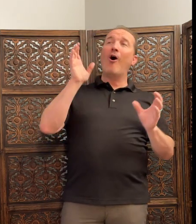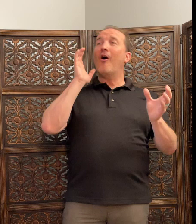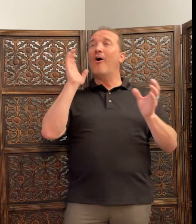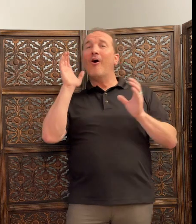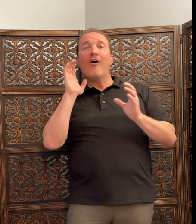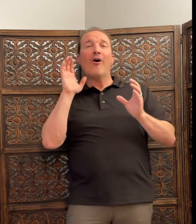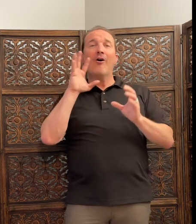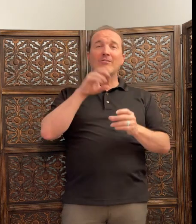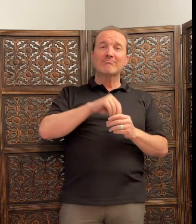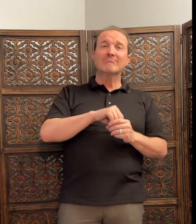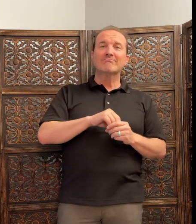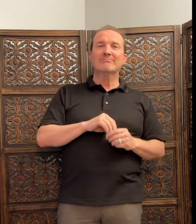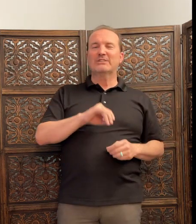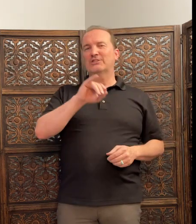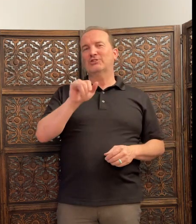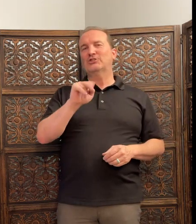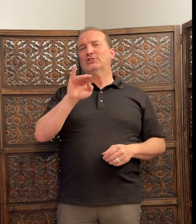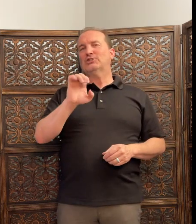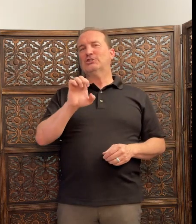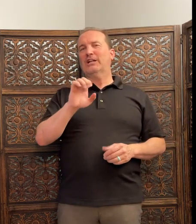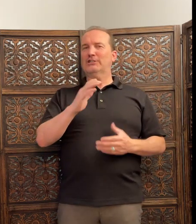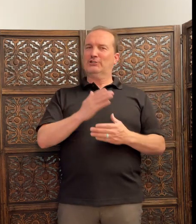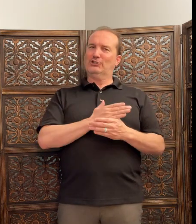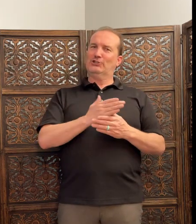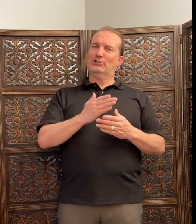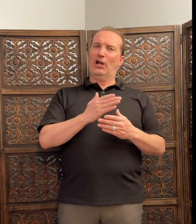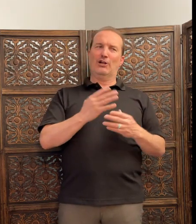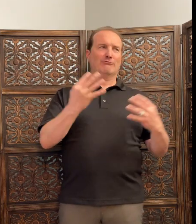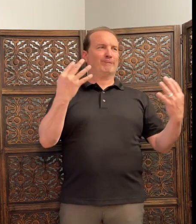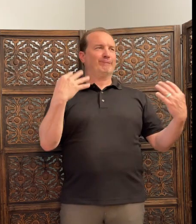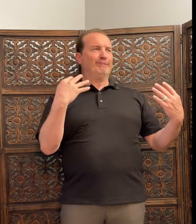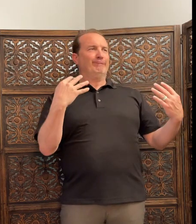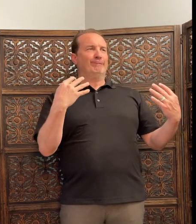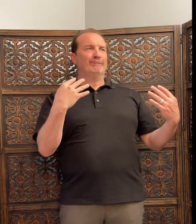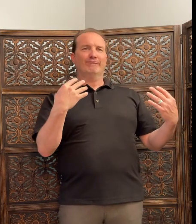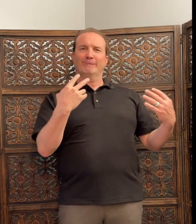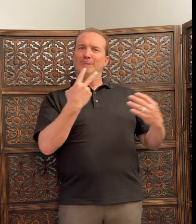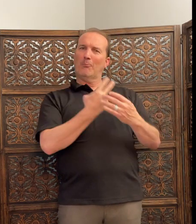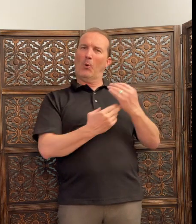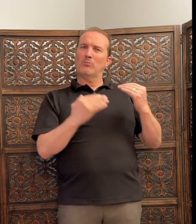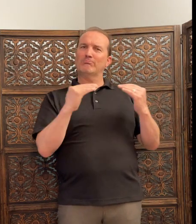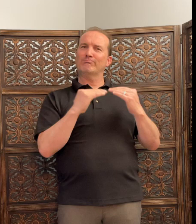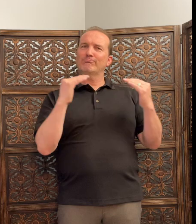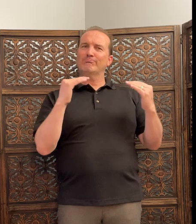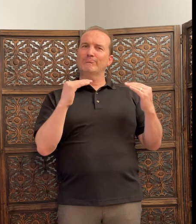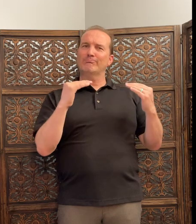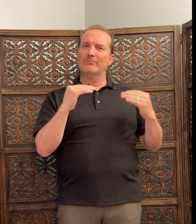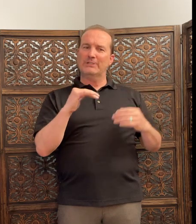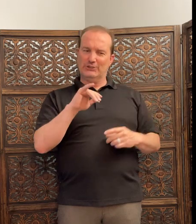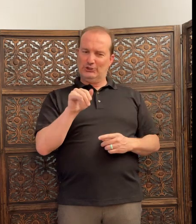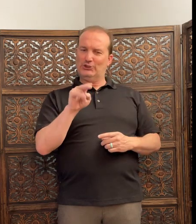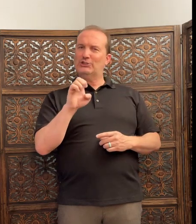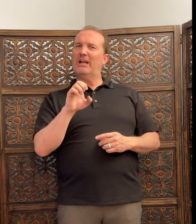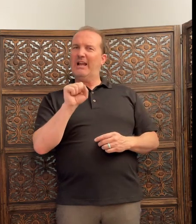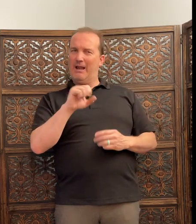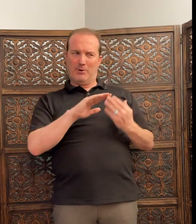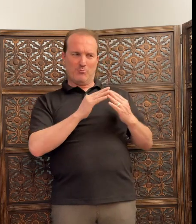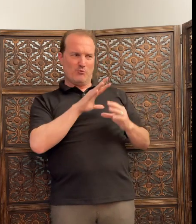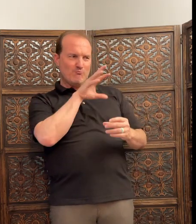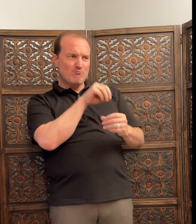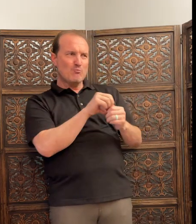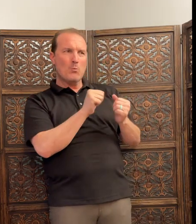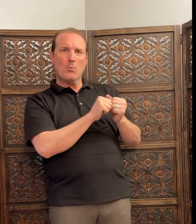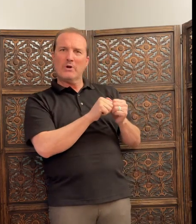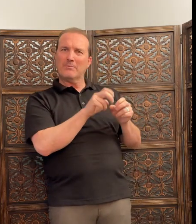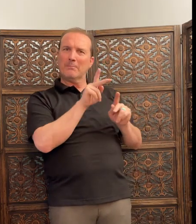and come around to listen and listen. Janie shares the spotlight with Tea Cake. It is a joyous moment for Janie when she can be in community